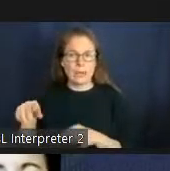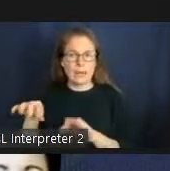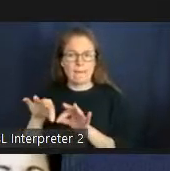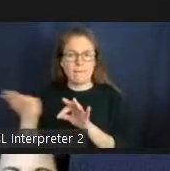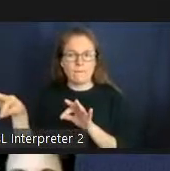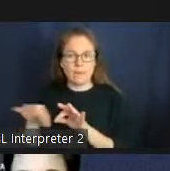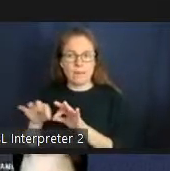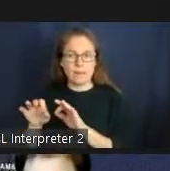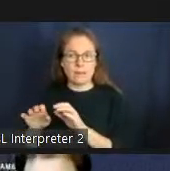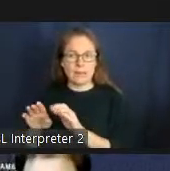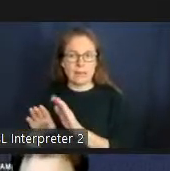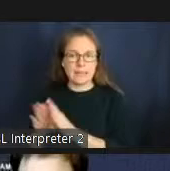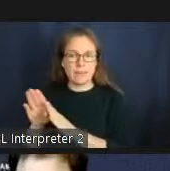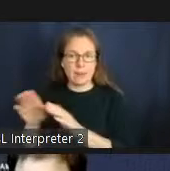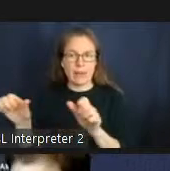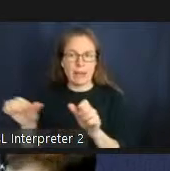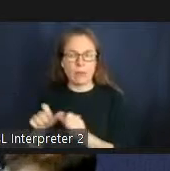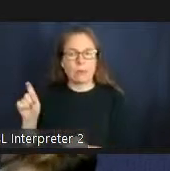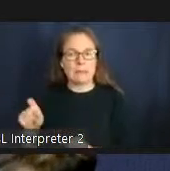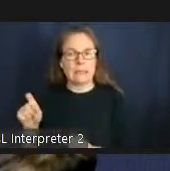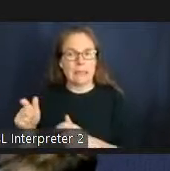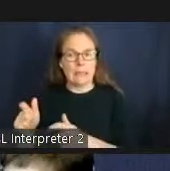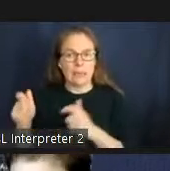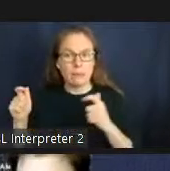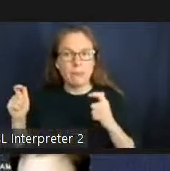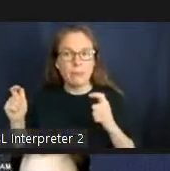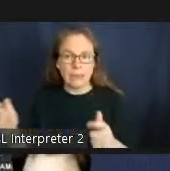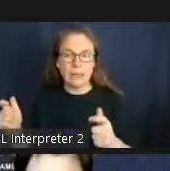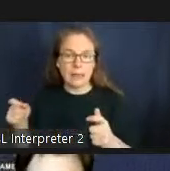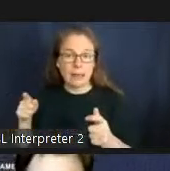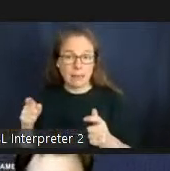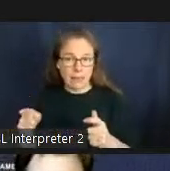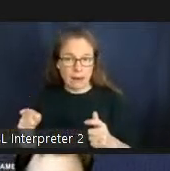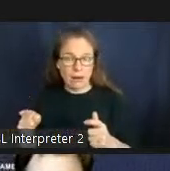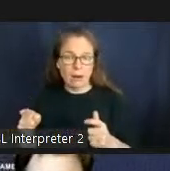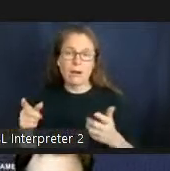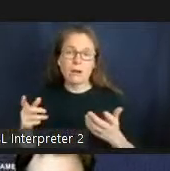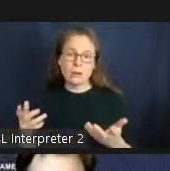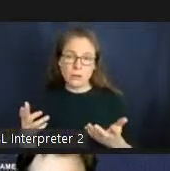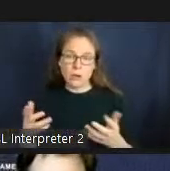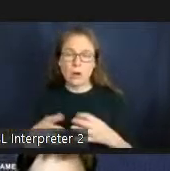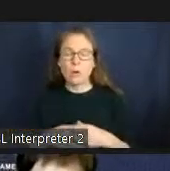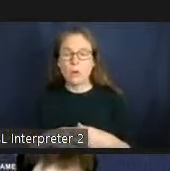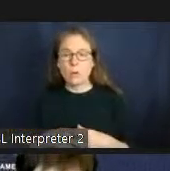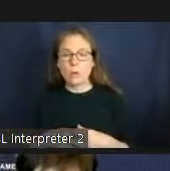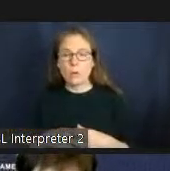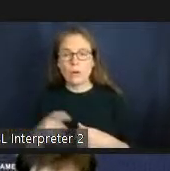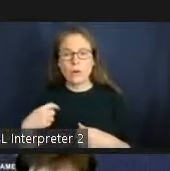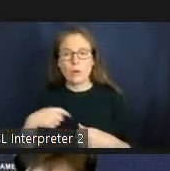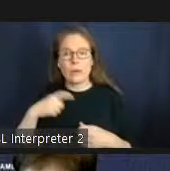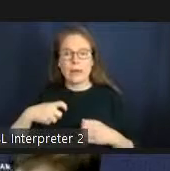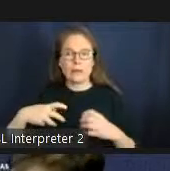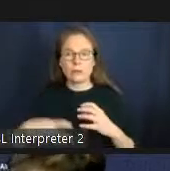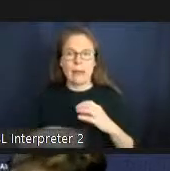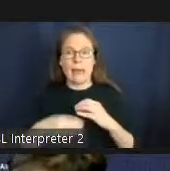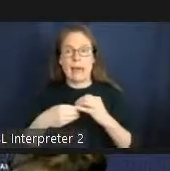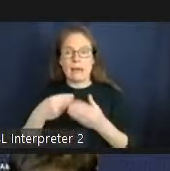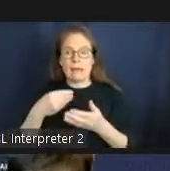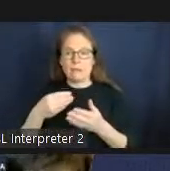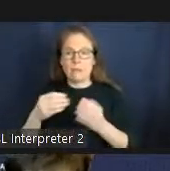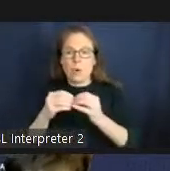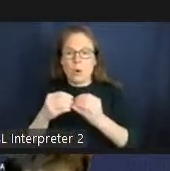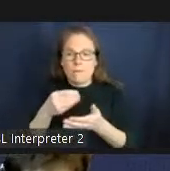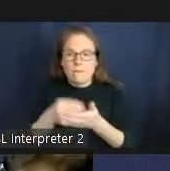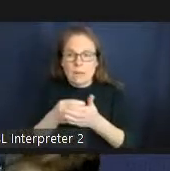are significantly larger, and so that was creating the additional funding strategy, and both the